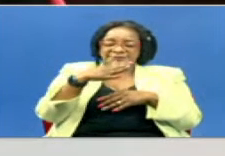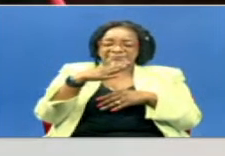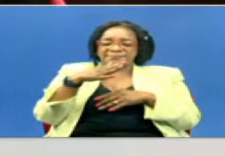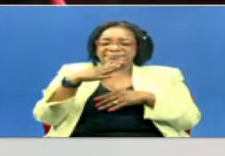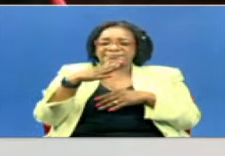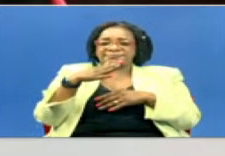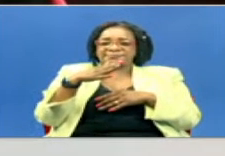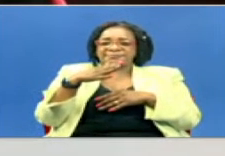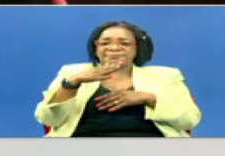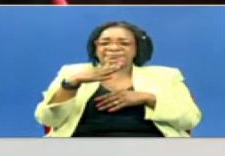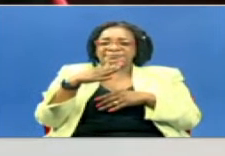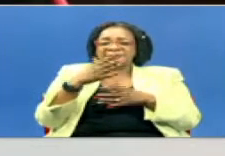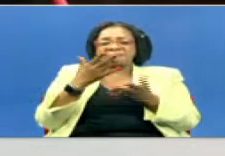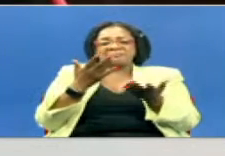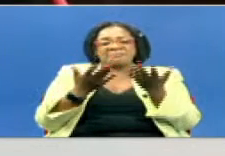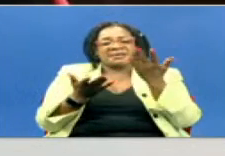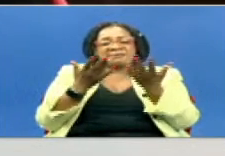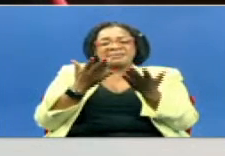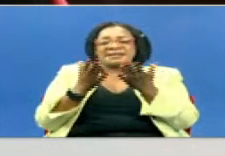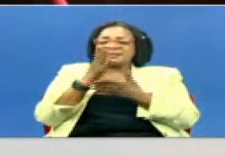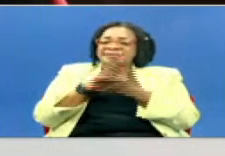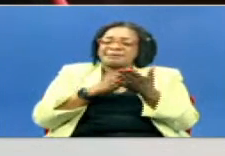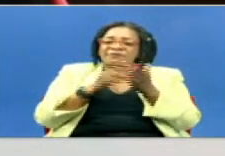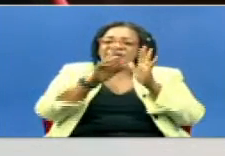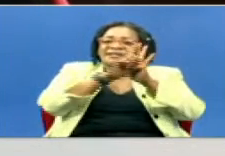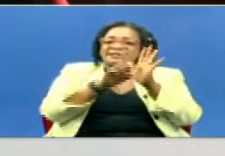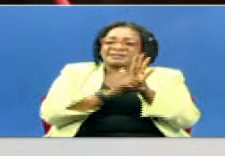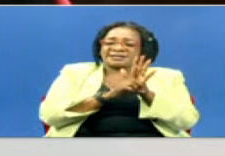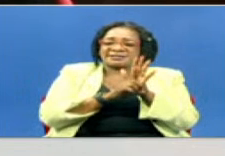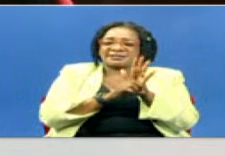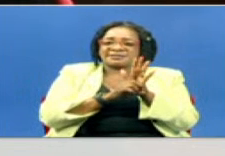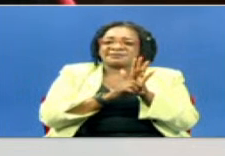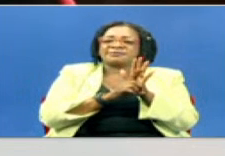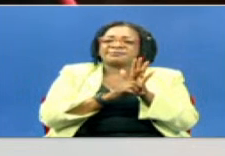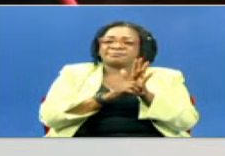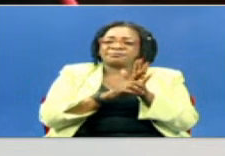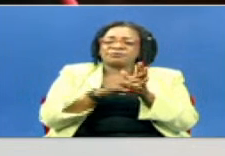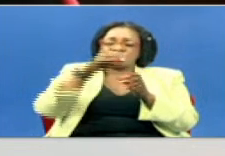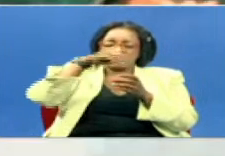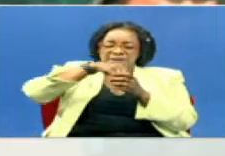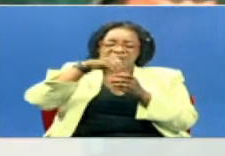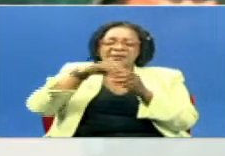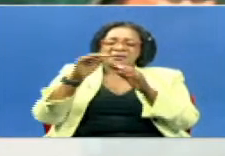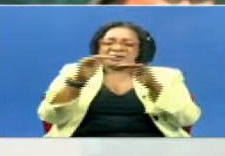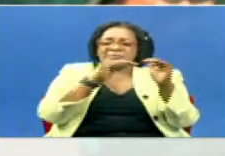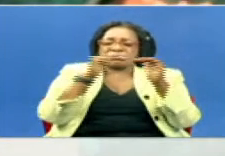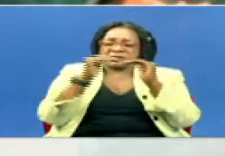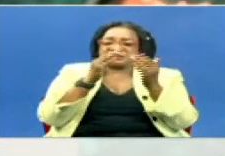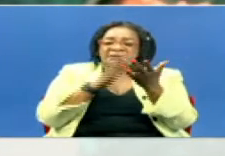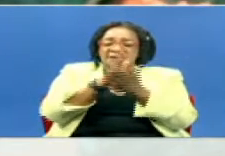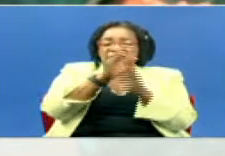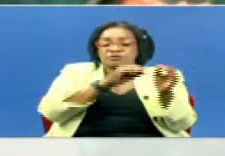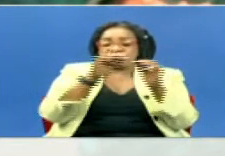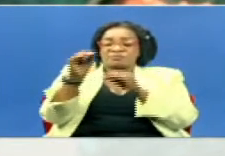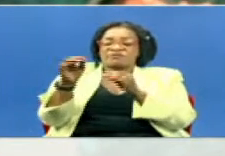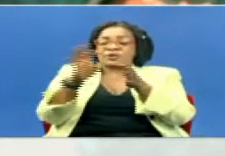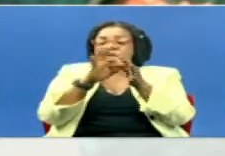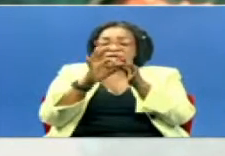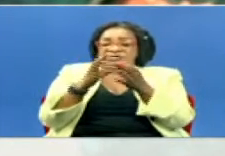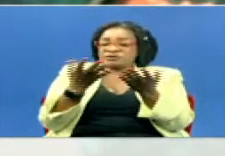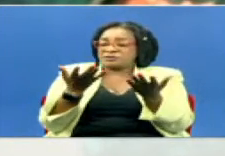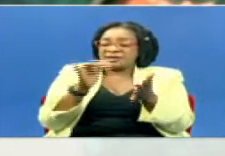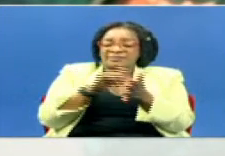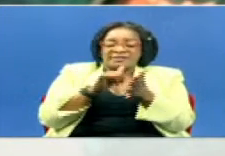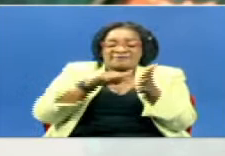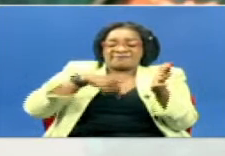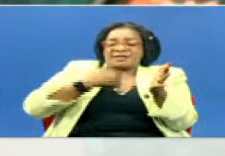that maybe some of the legislators have been bought, it is within their democratic right to move to the coalition that they